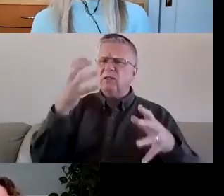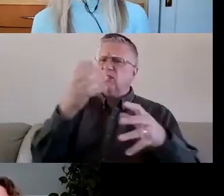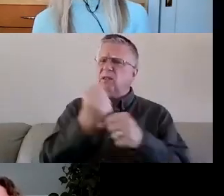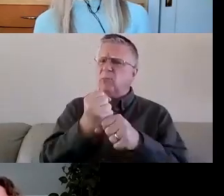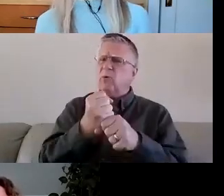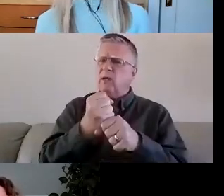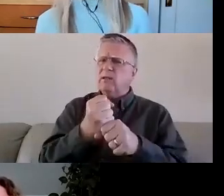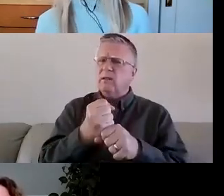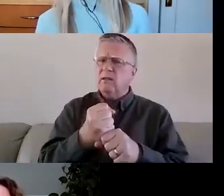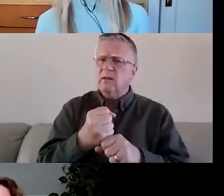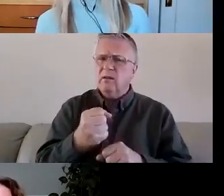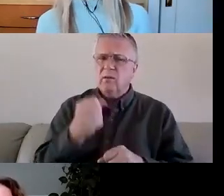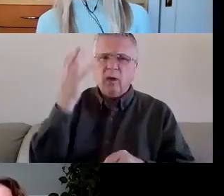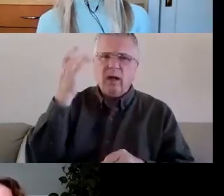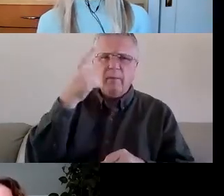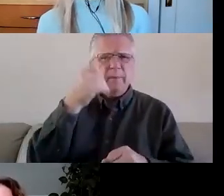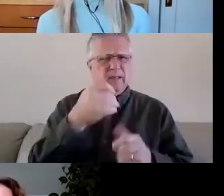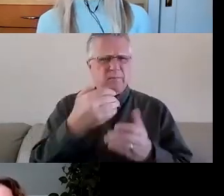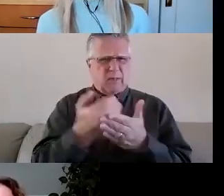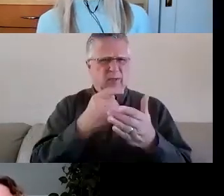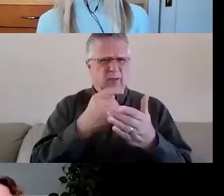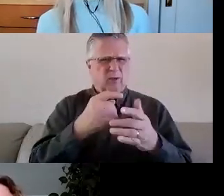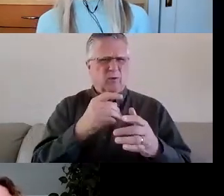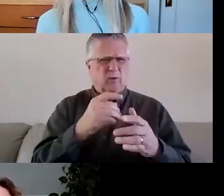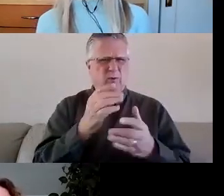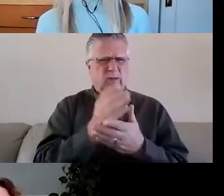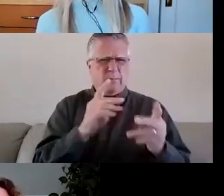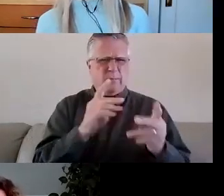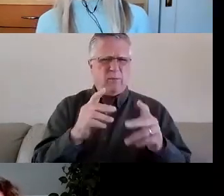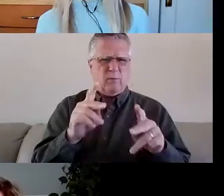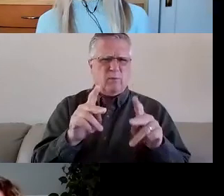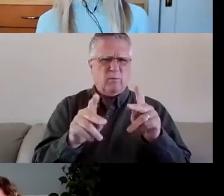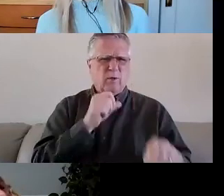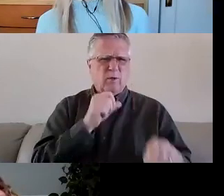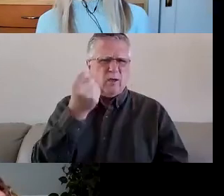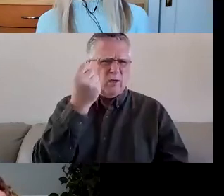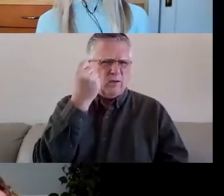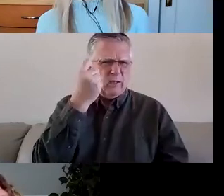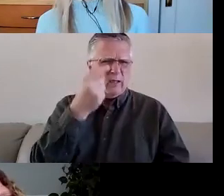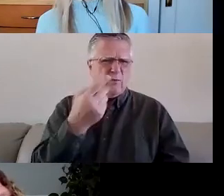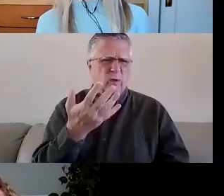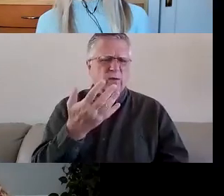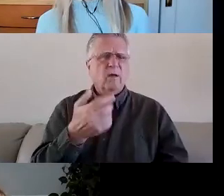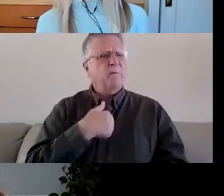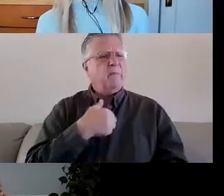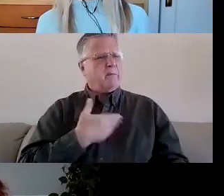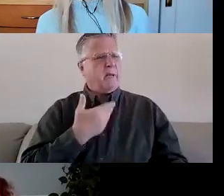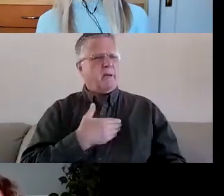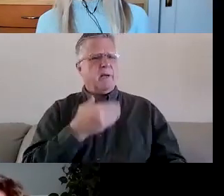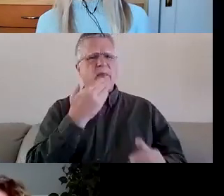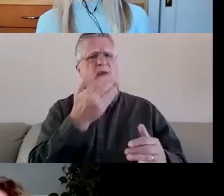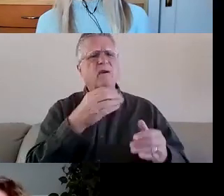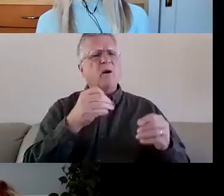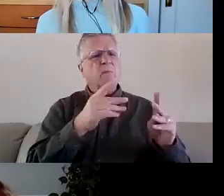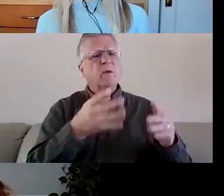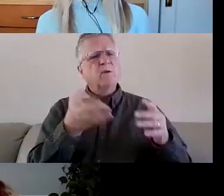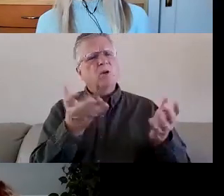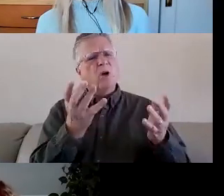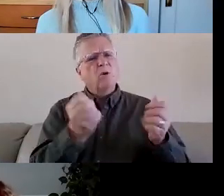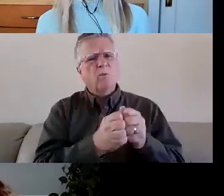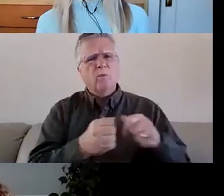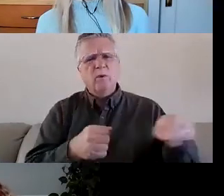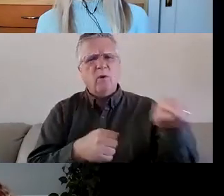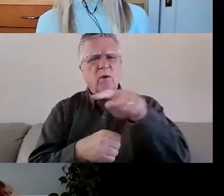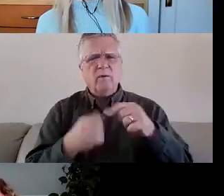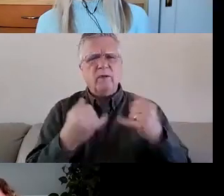new for members or some members of the public for sure. Sure, happy to. Thank you for the opportunity to be able to speak to you today.